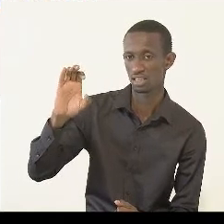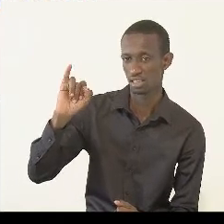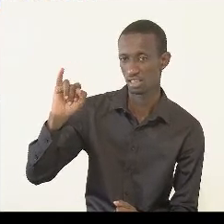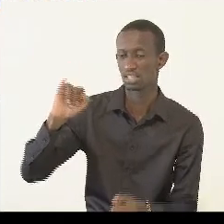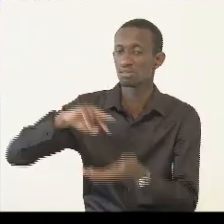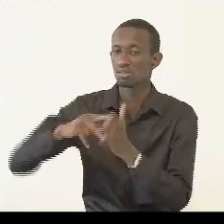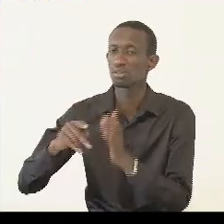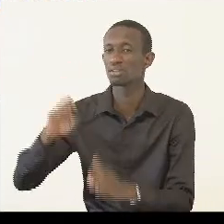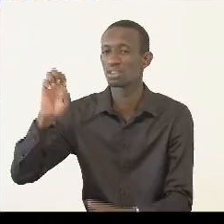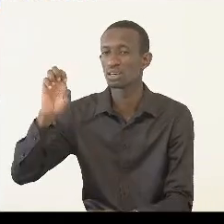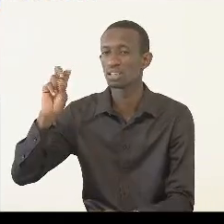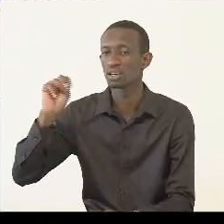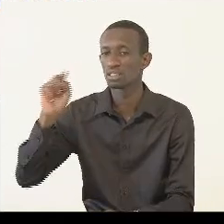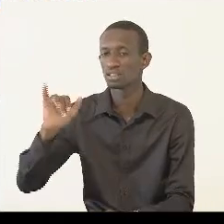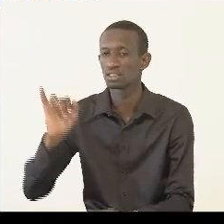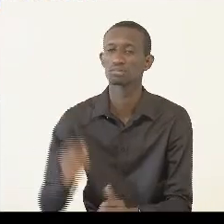And so